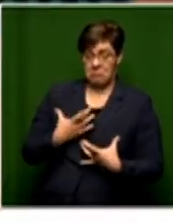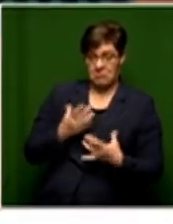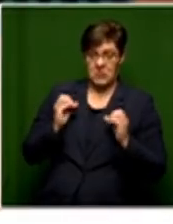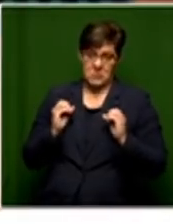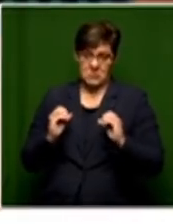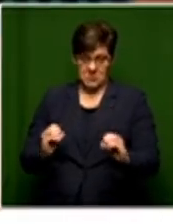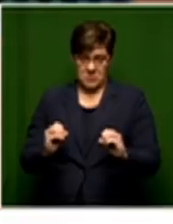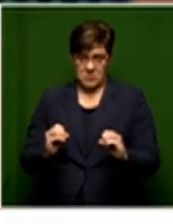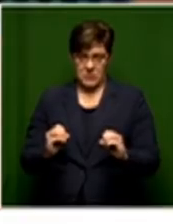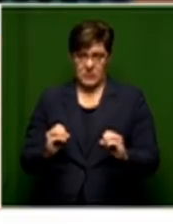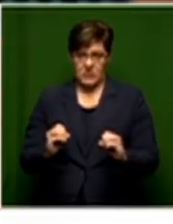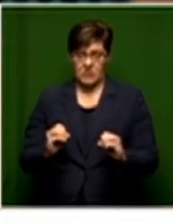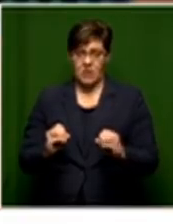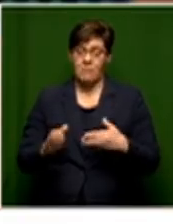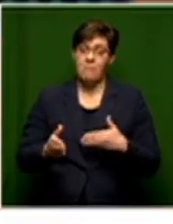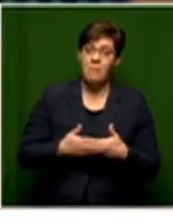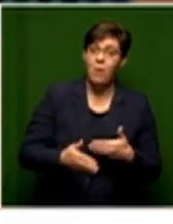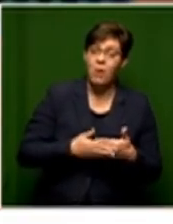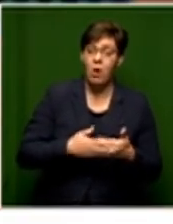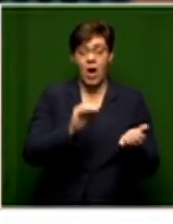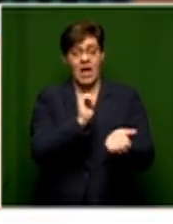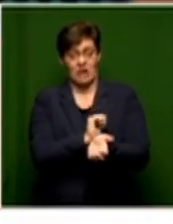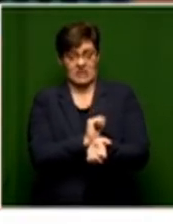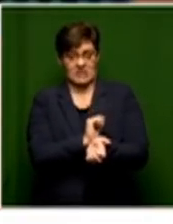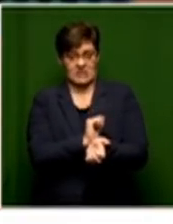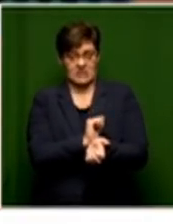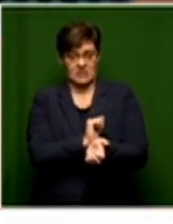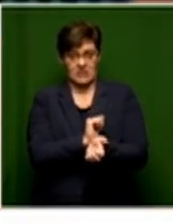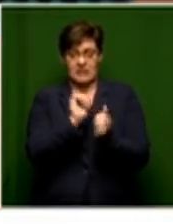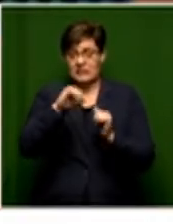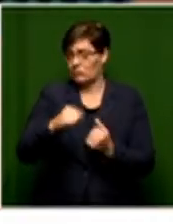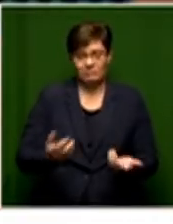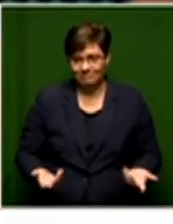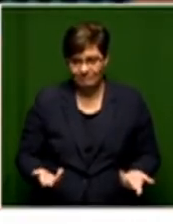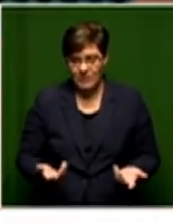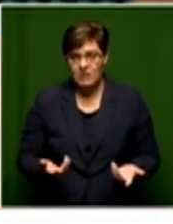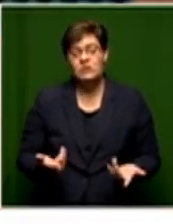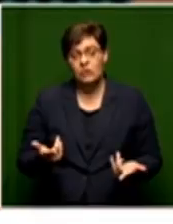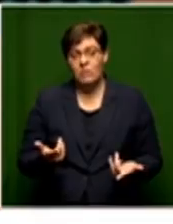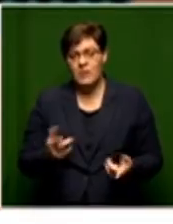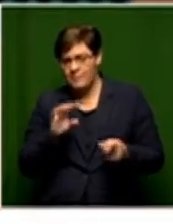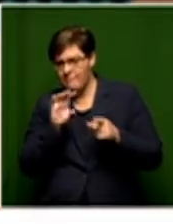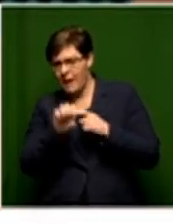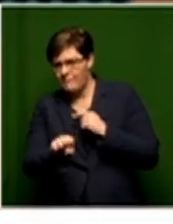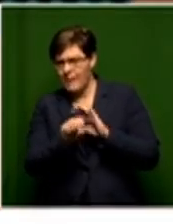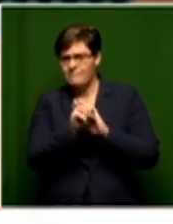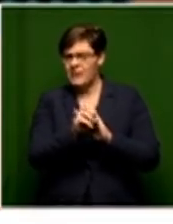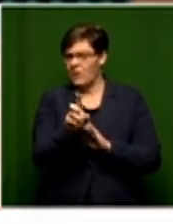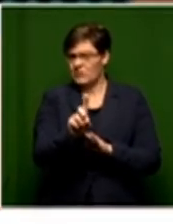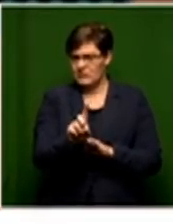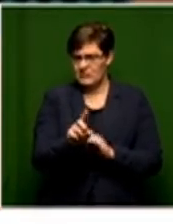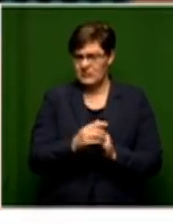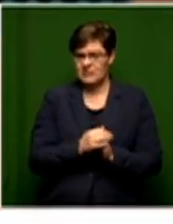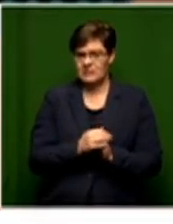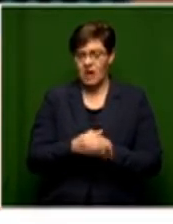that there would not be any further arrests made in this particular instance. And I guess what caught the eye of the media was